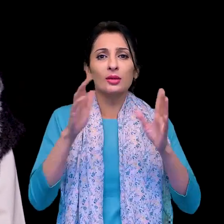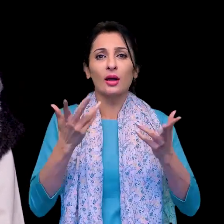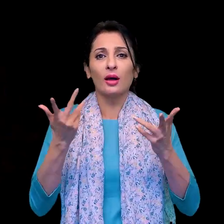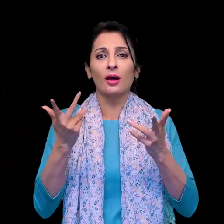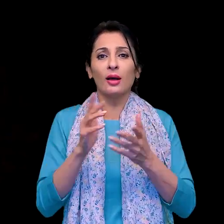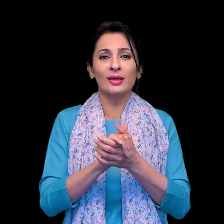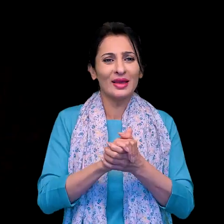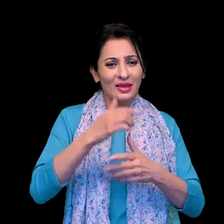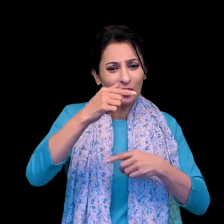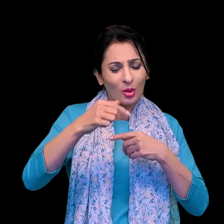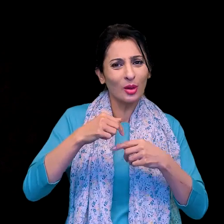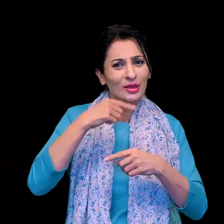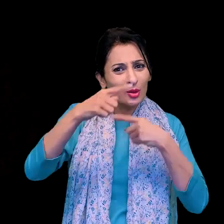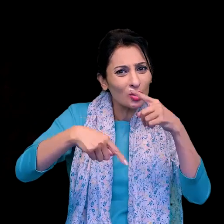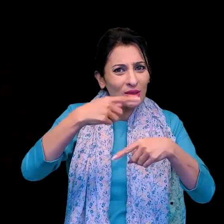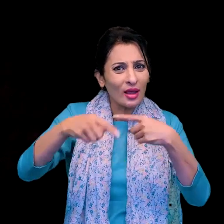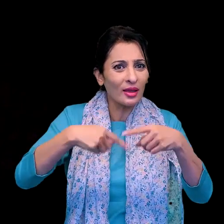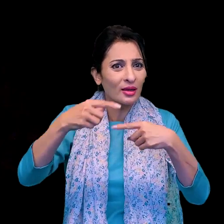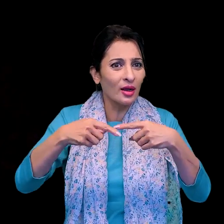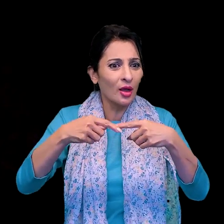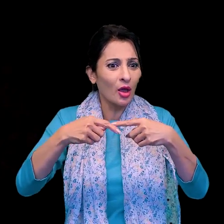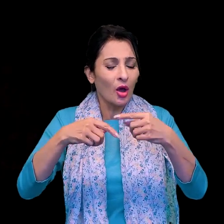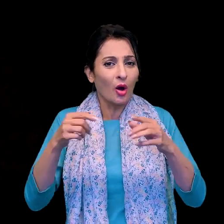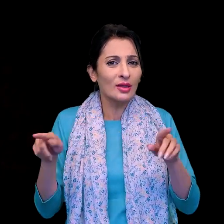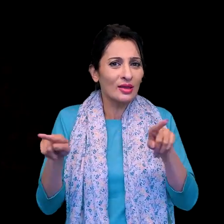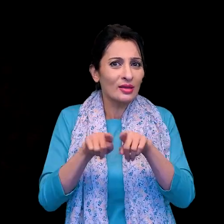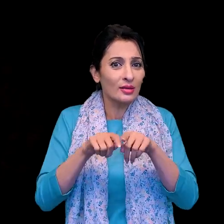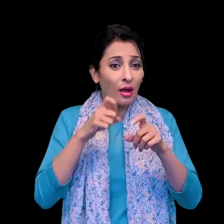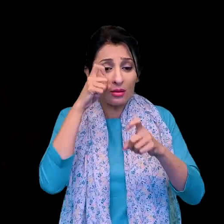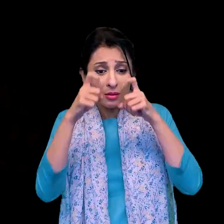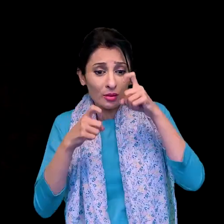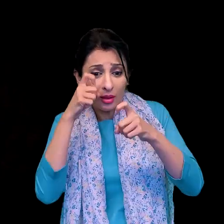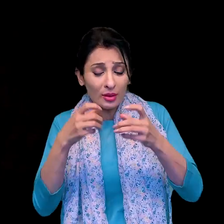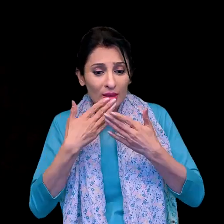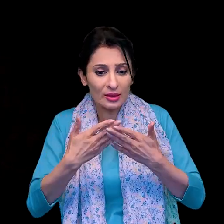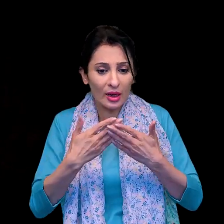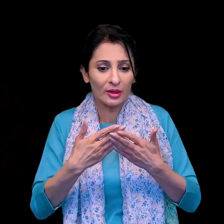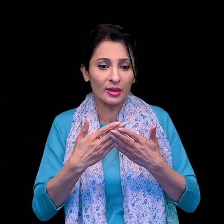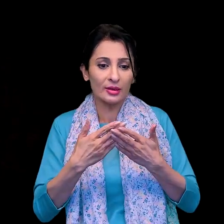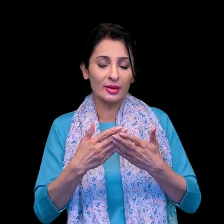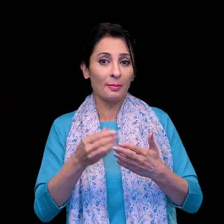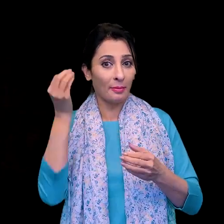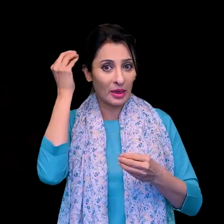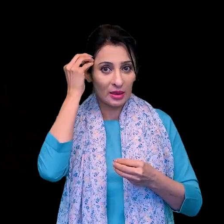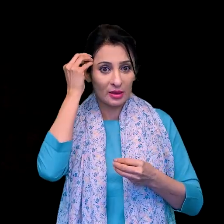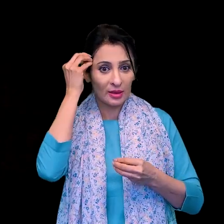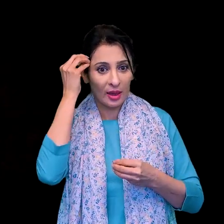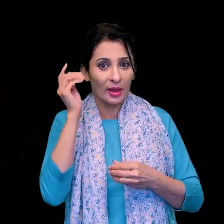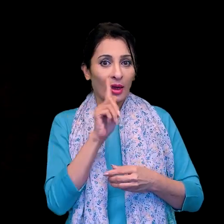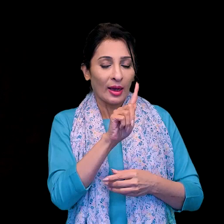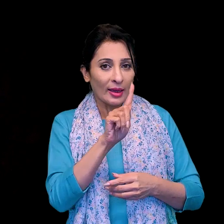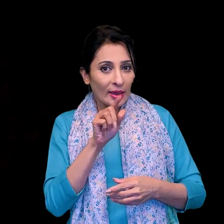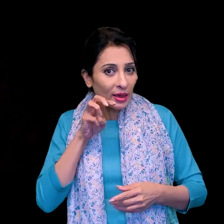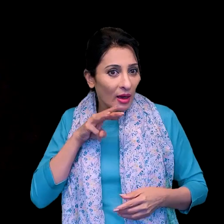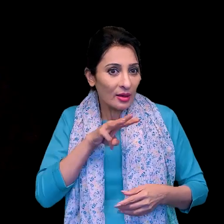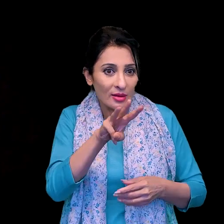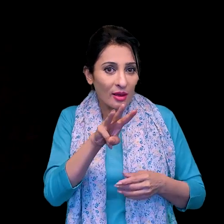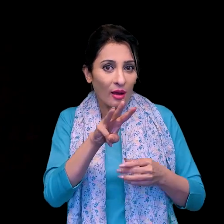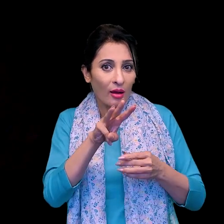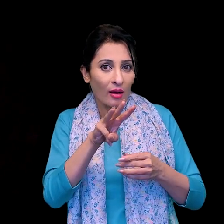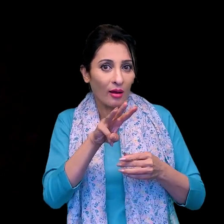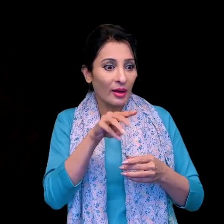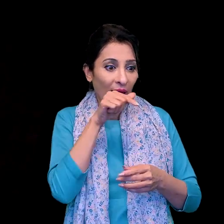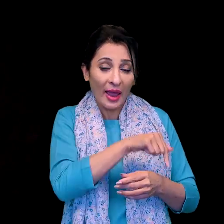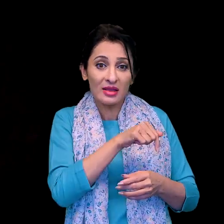of the cycle, and multiple studies show that out of every 1,000 sexual assault cases,